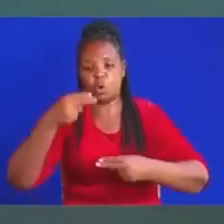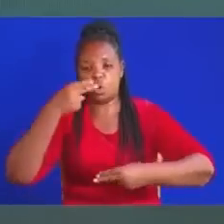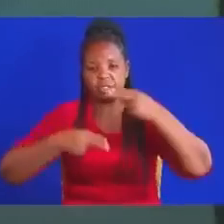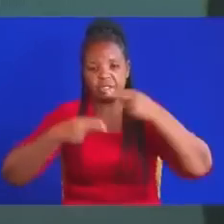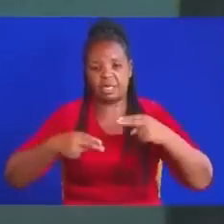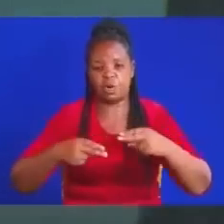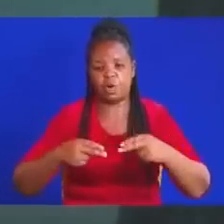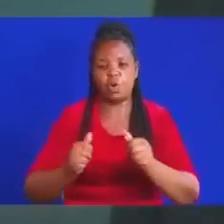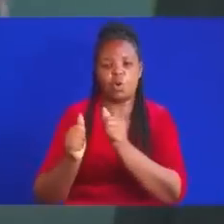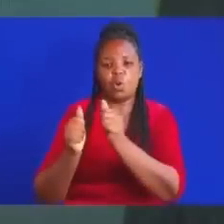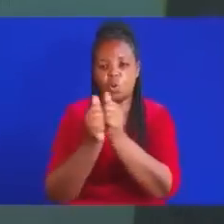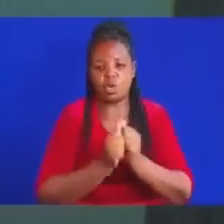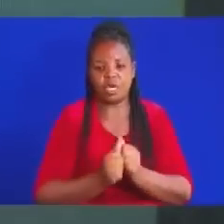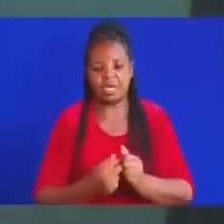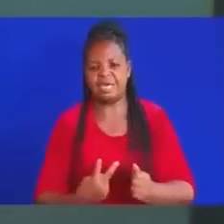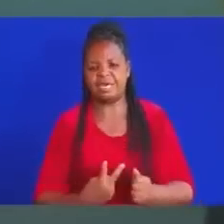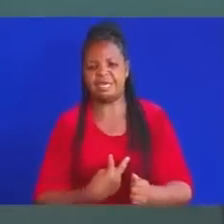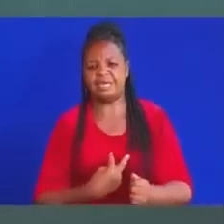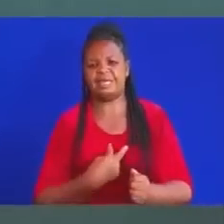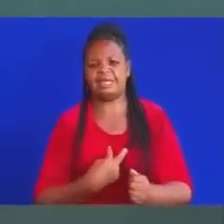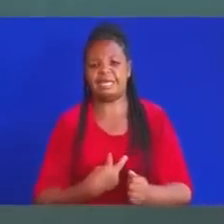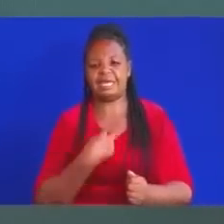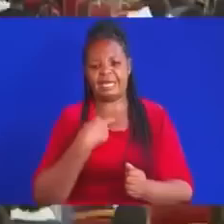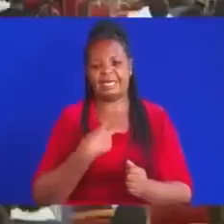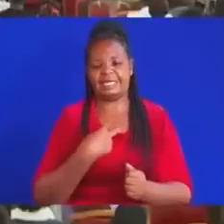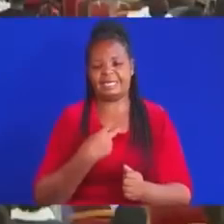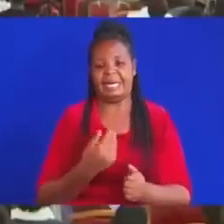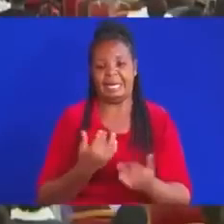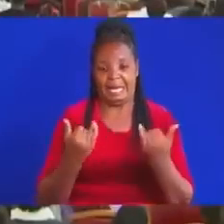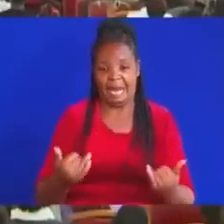May he have a home in Kenya.